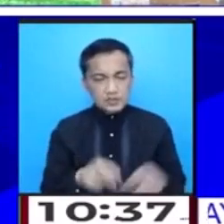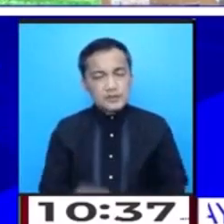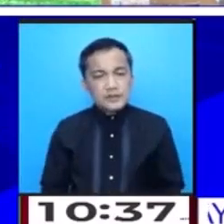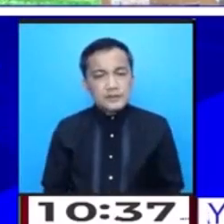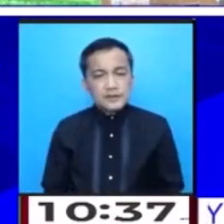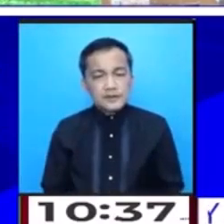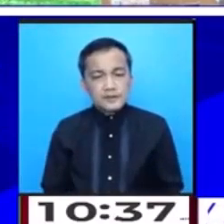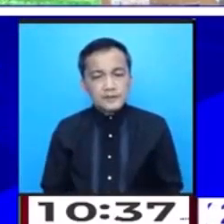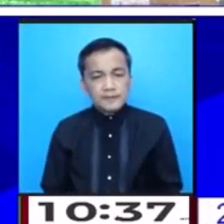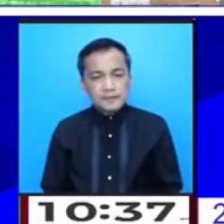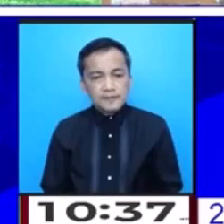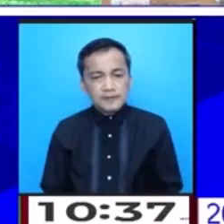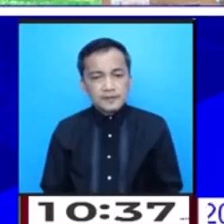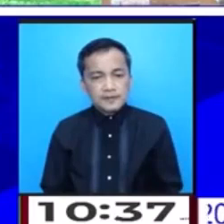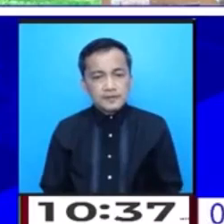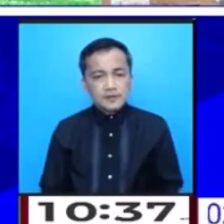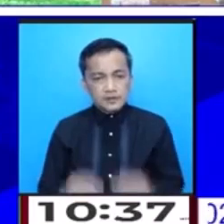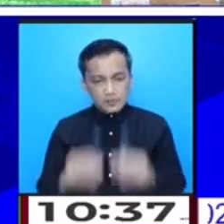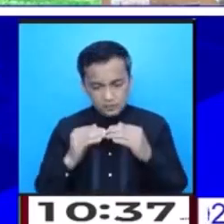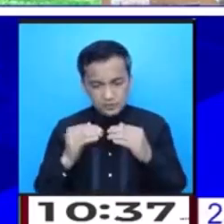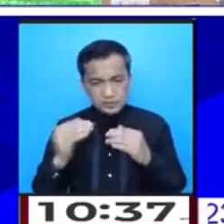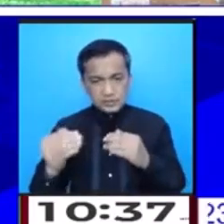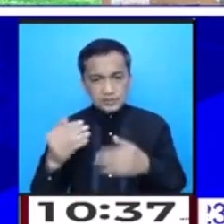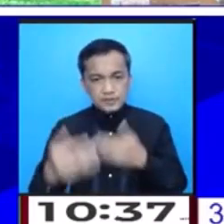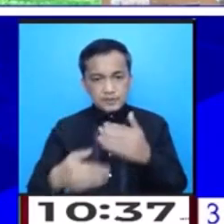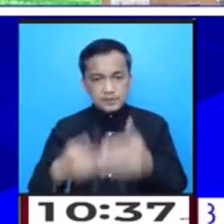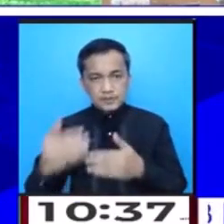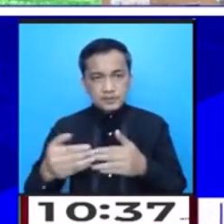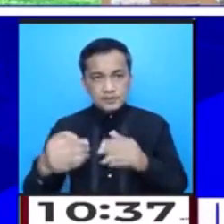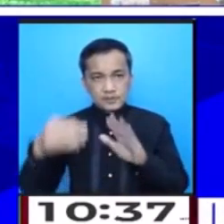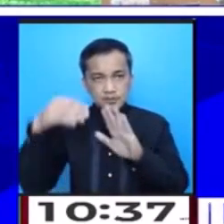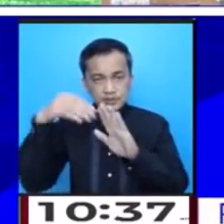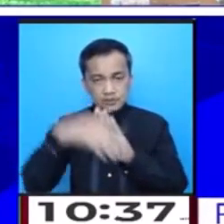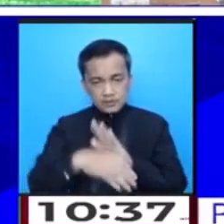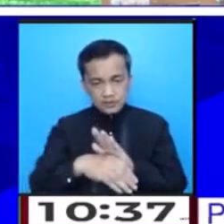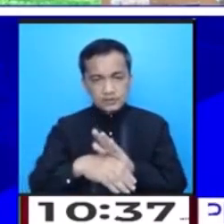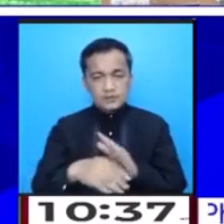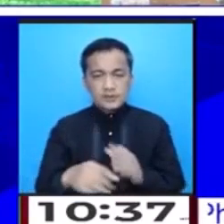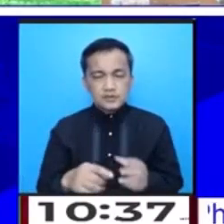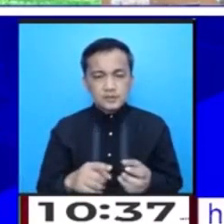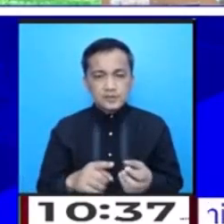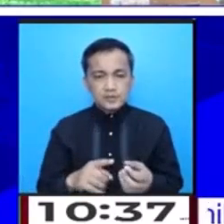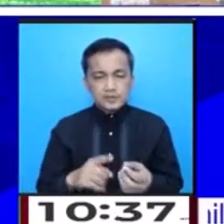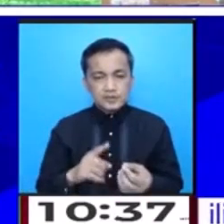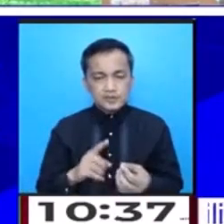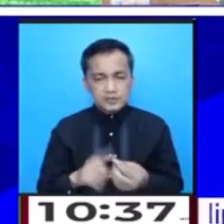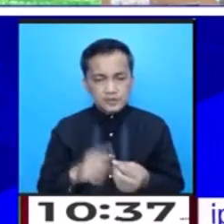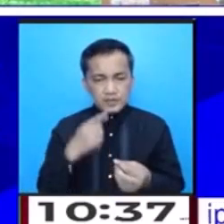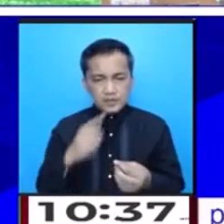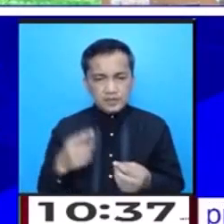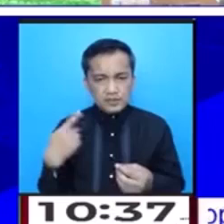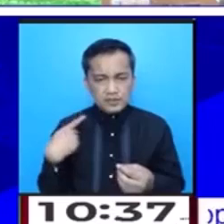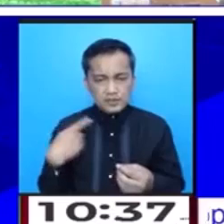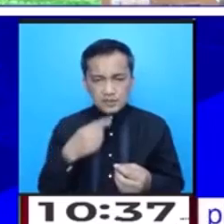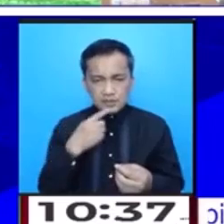a consistent pattern, downward pattern, then they may you know, consider